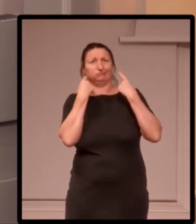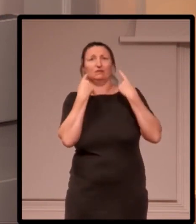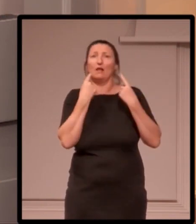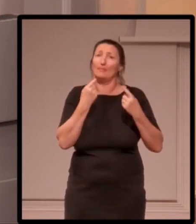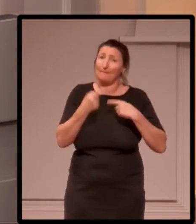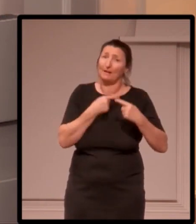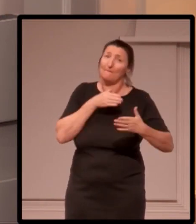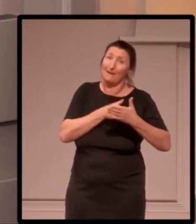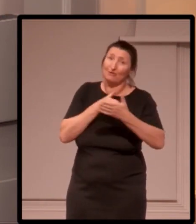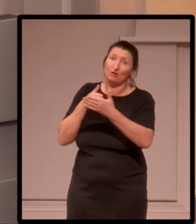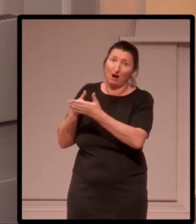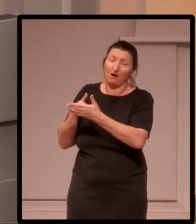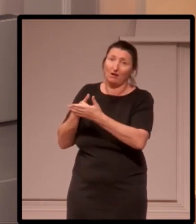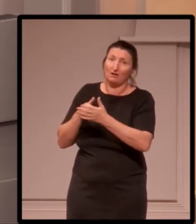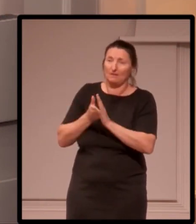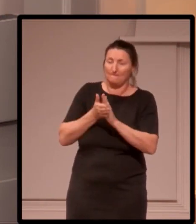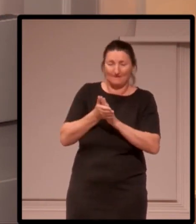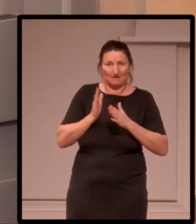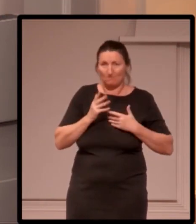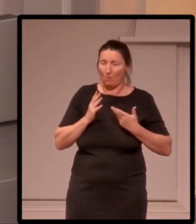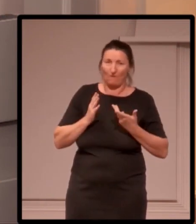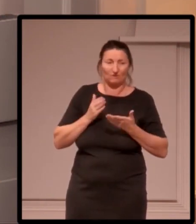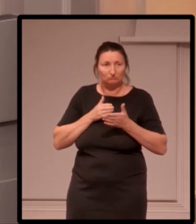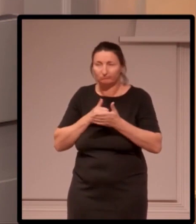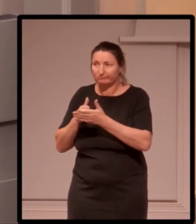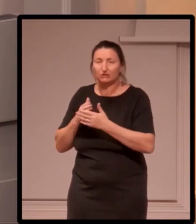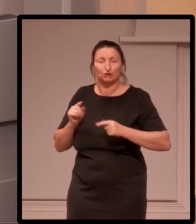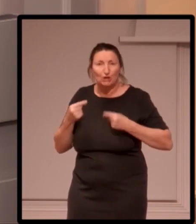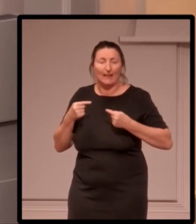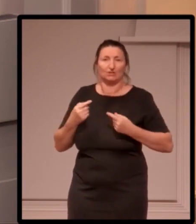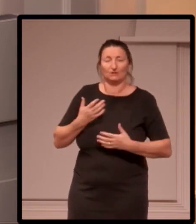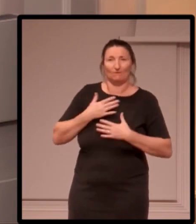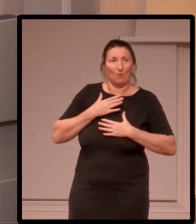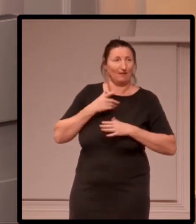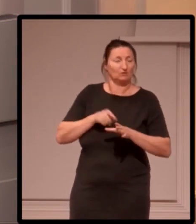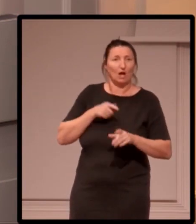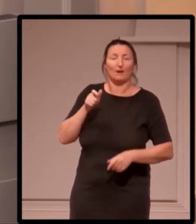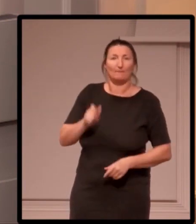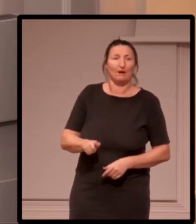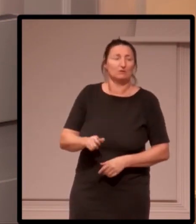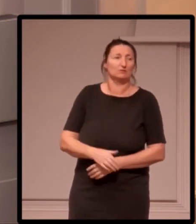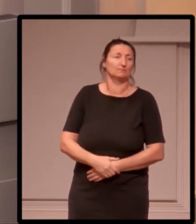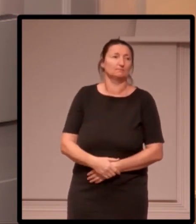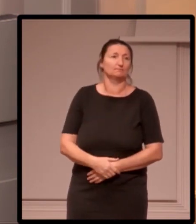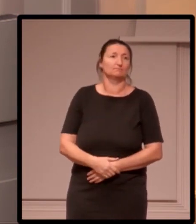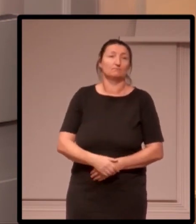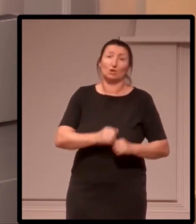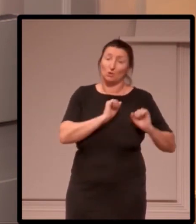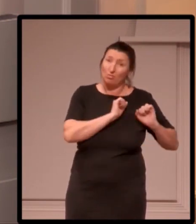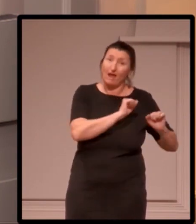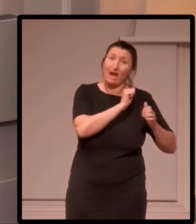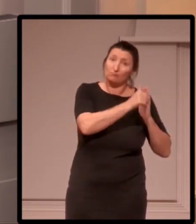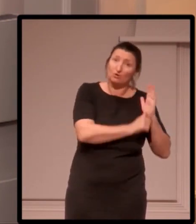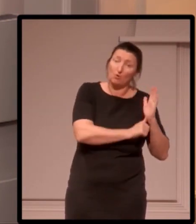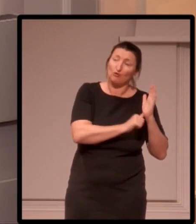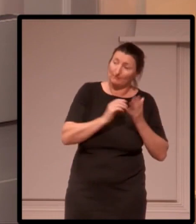and blocks to the system that then become really challenging for children and young people. RCPCH and Us is our programme then that really